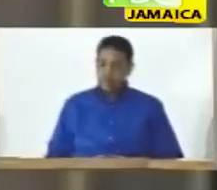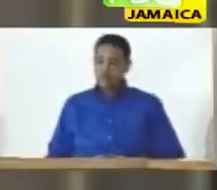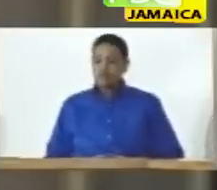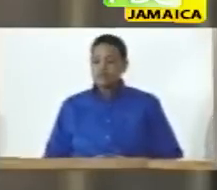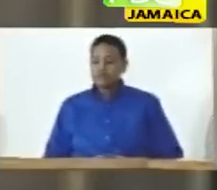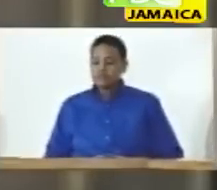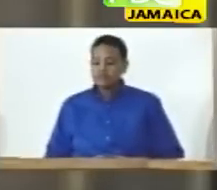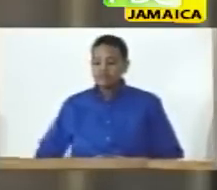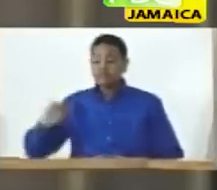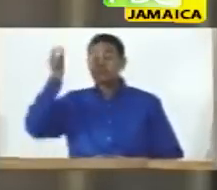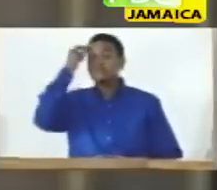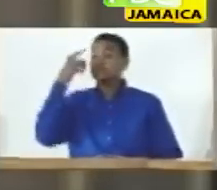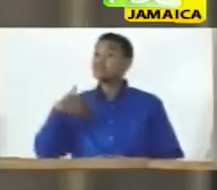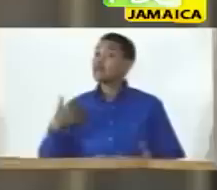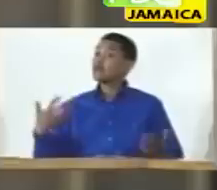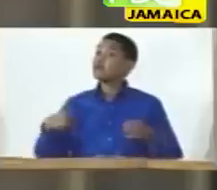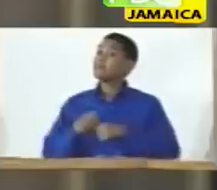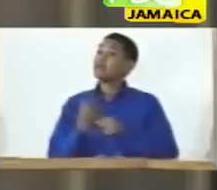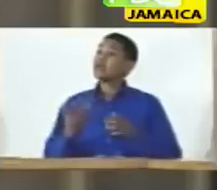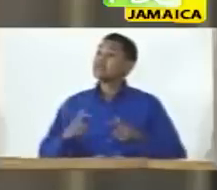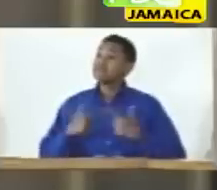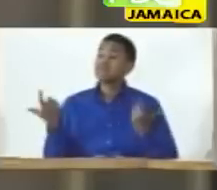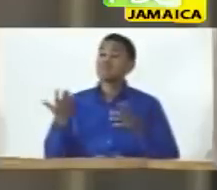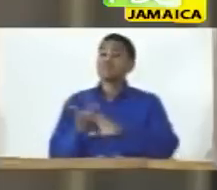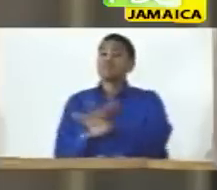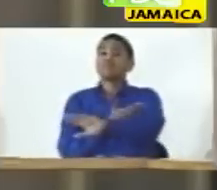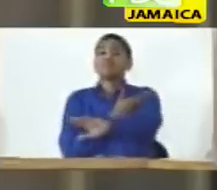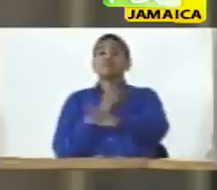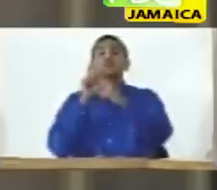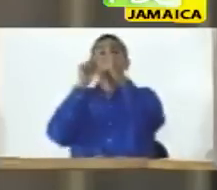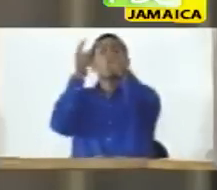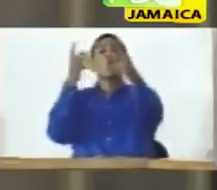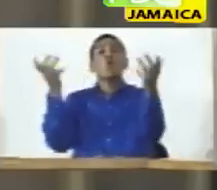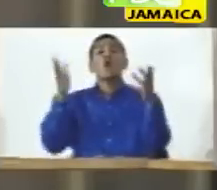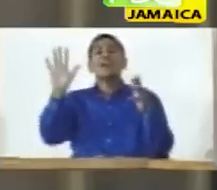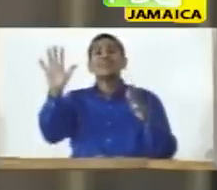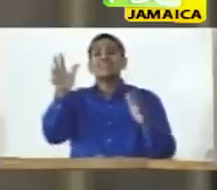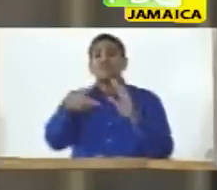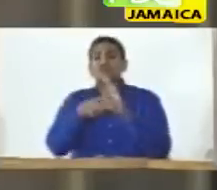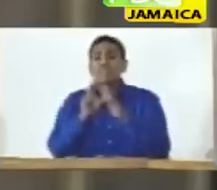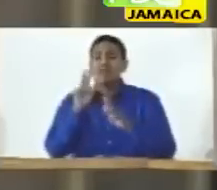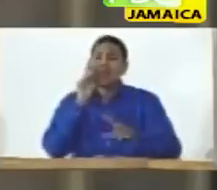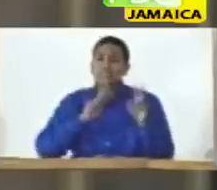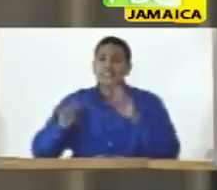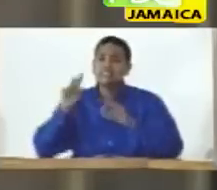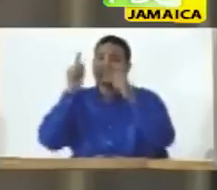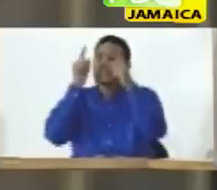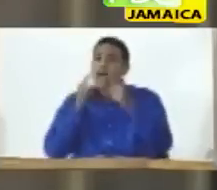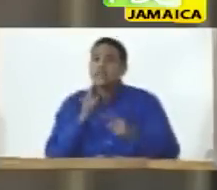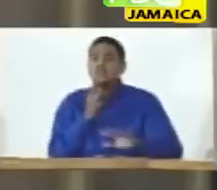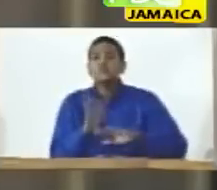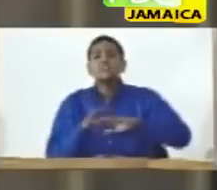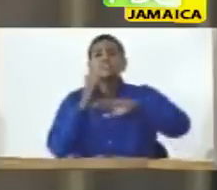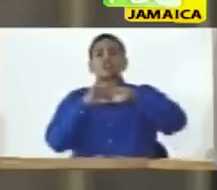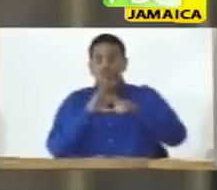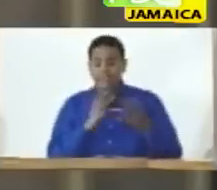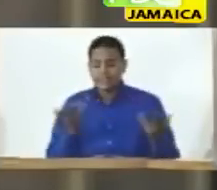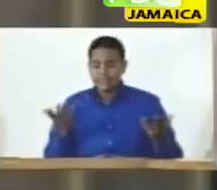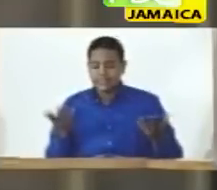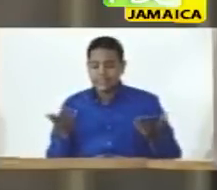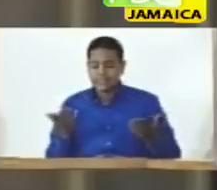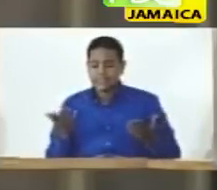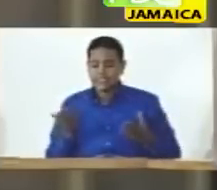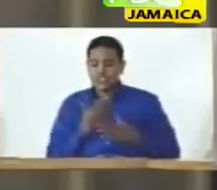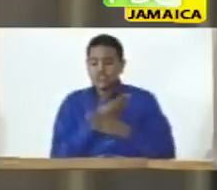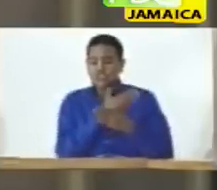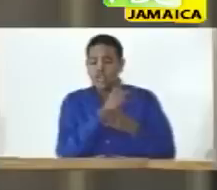The government has made significant progress towards achieving its revised target to increase the share of